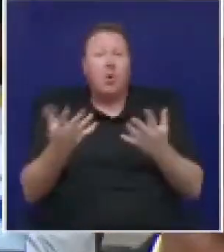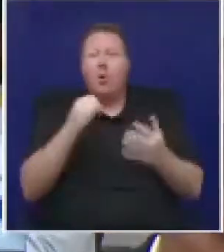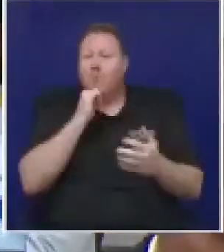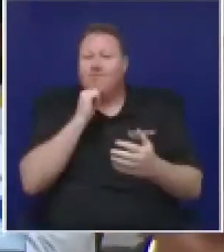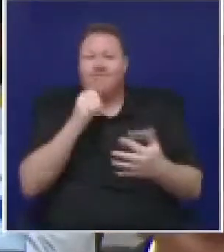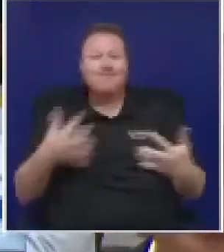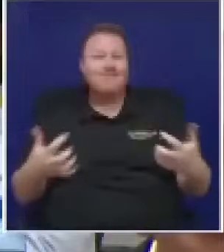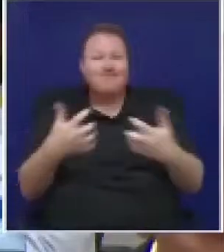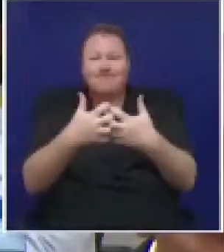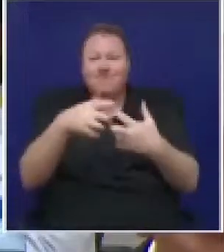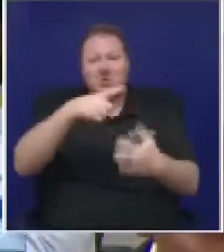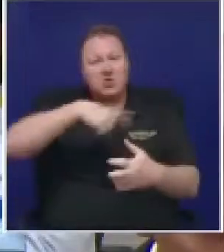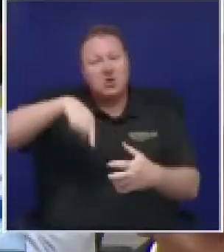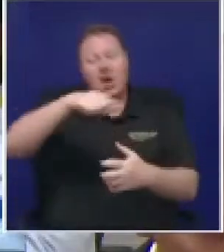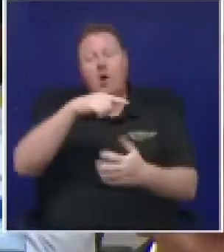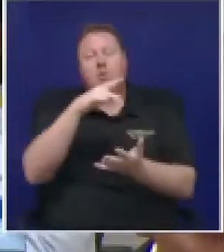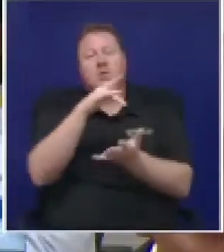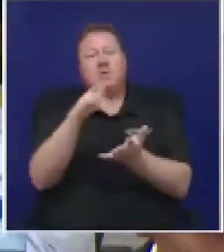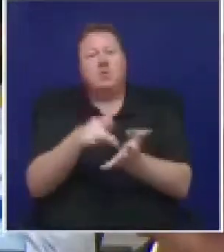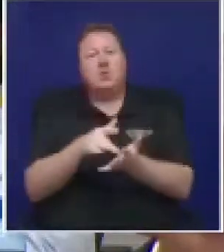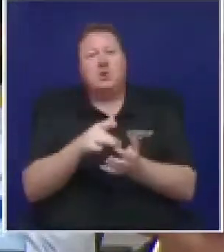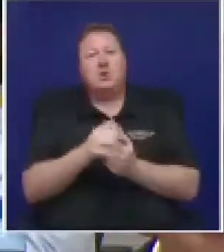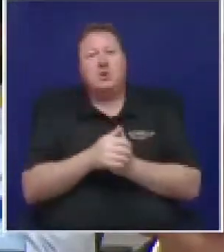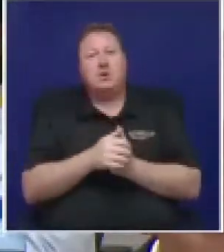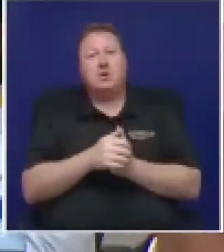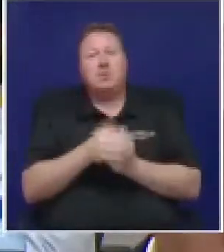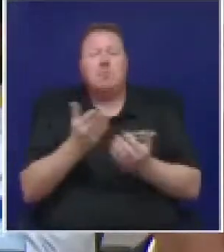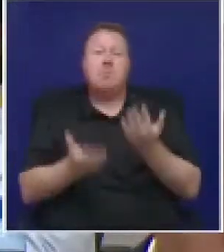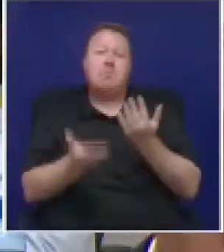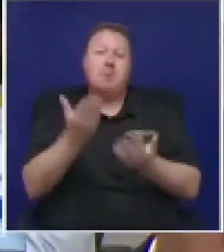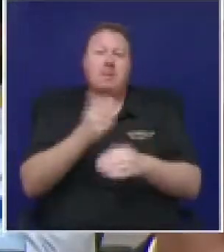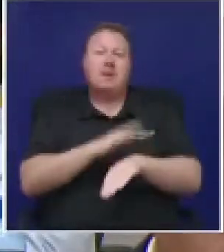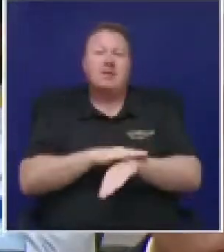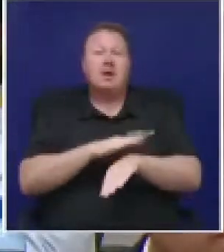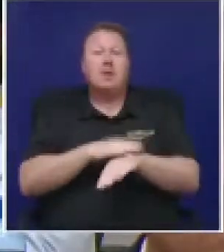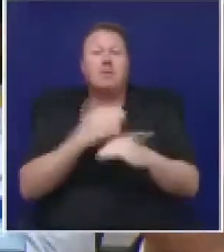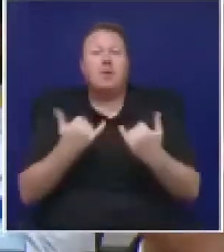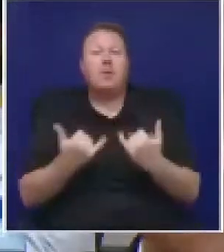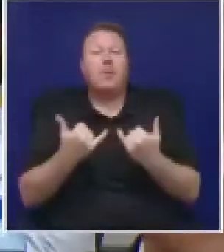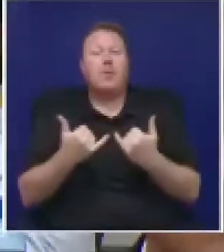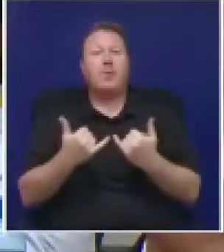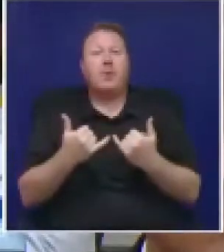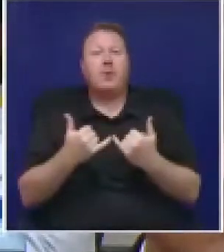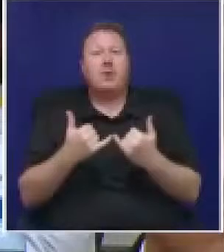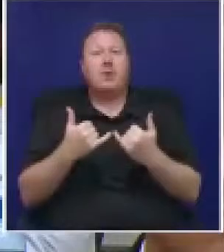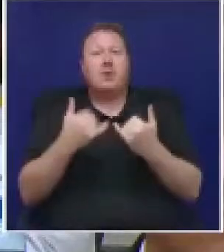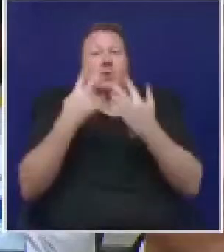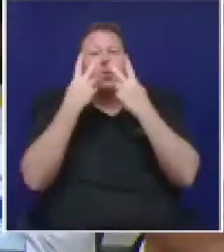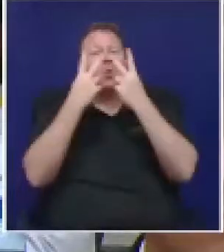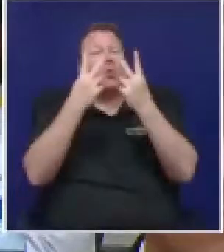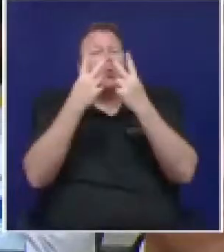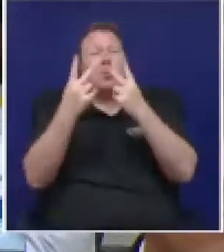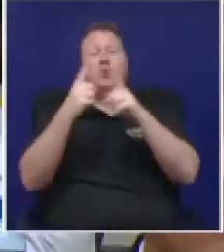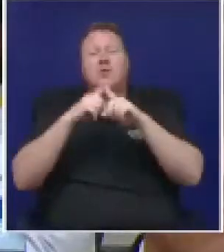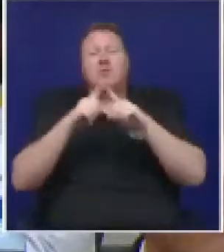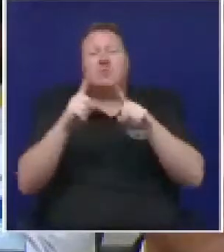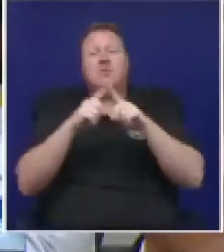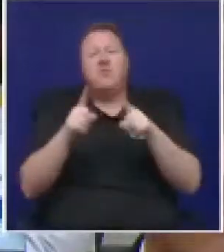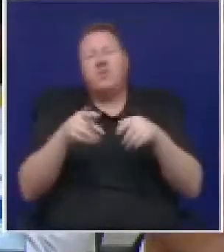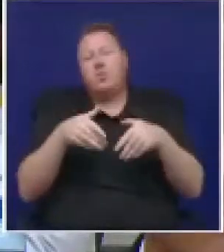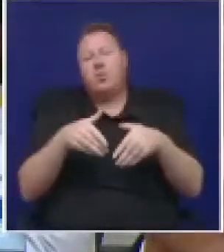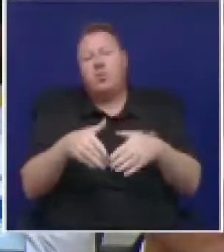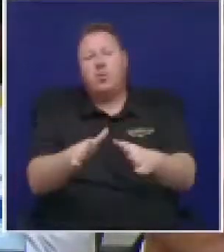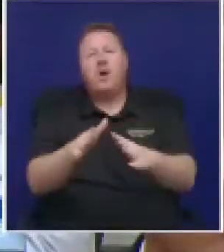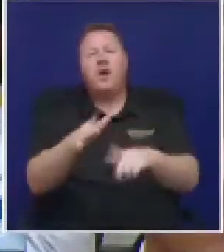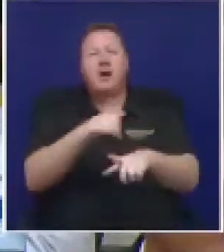our environment. Is it not about time that we should look elsewhere for other forms of